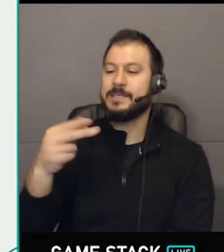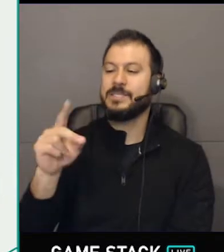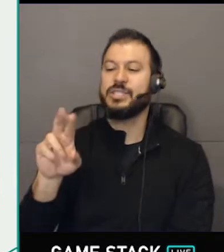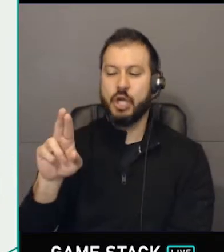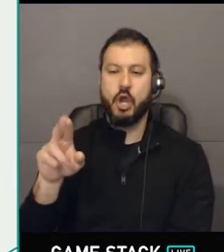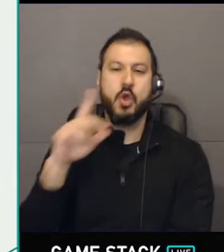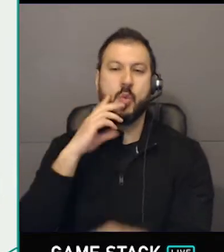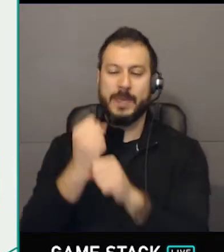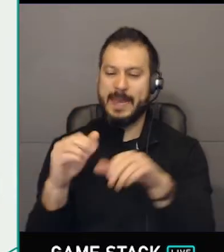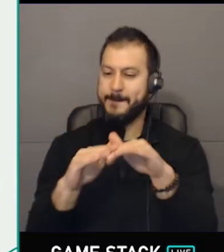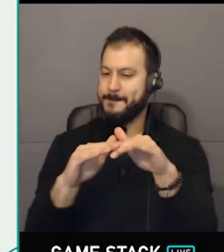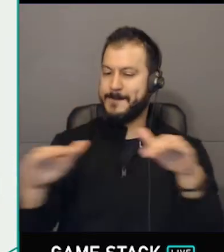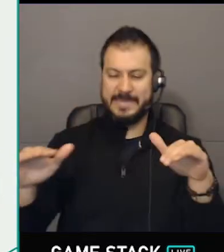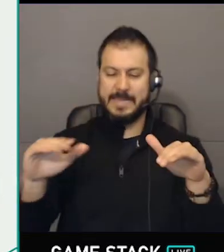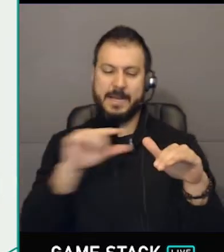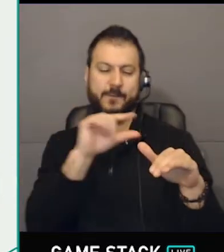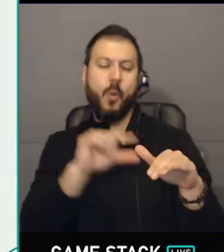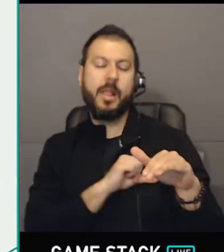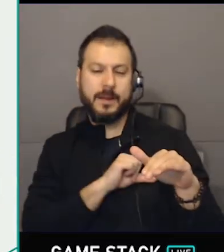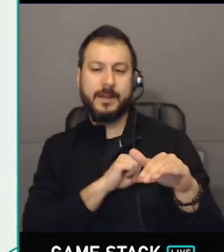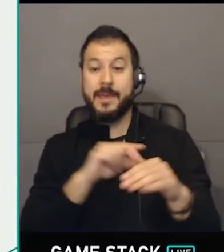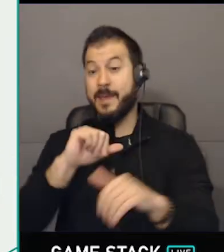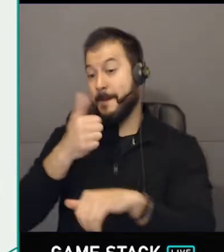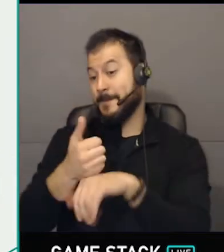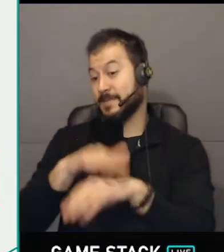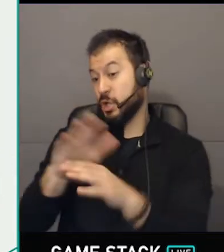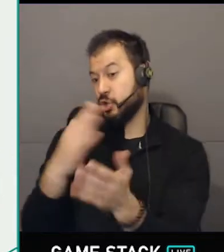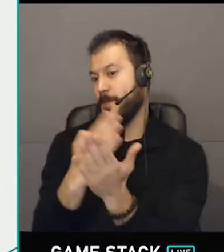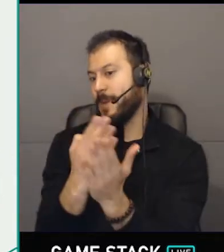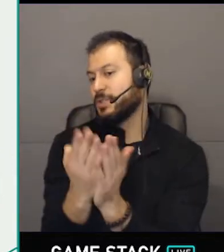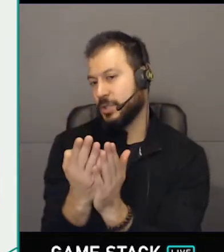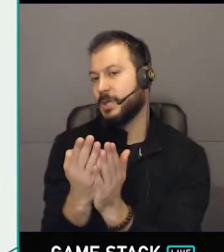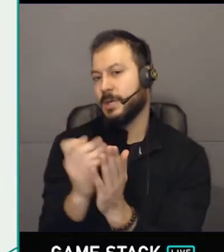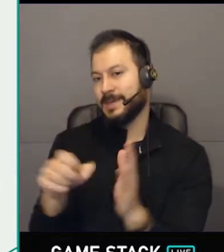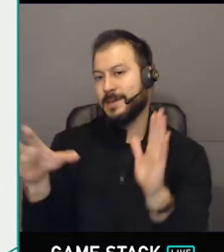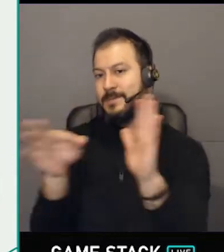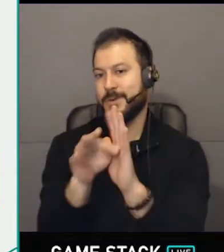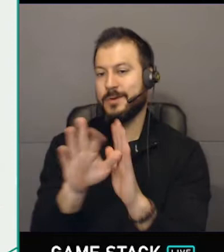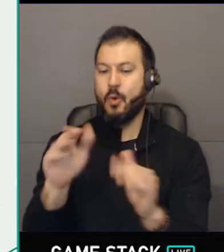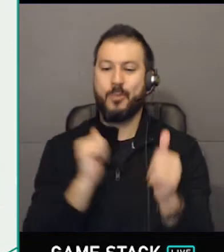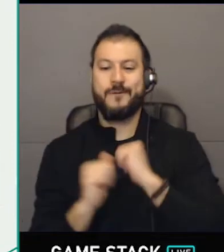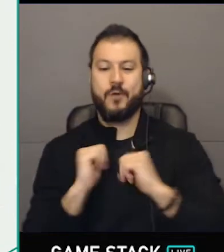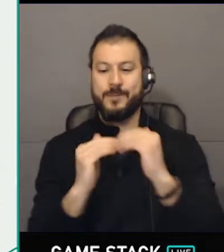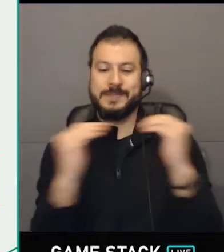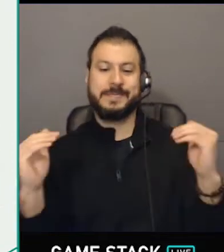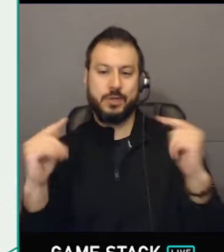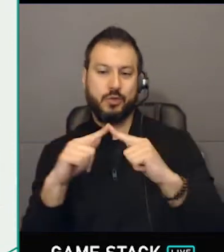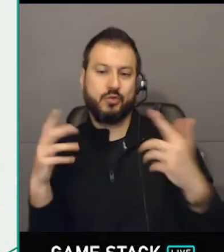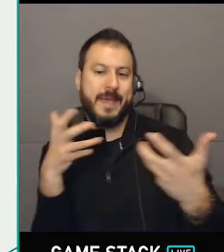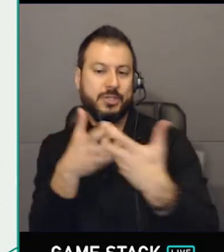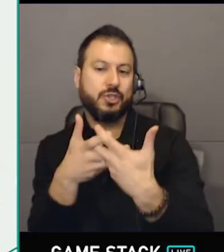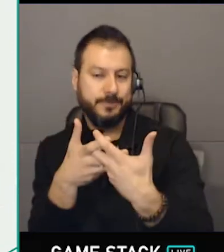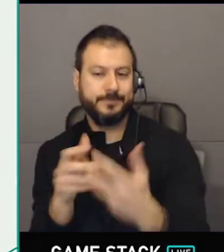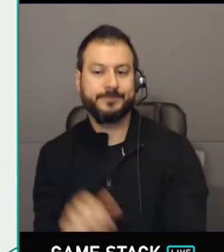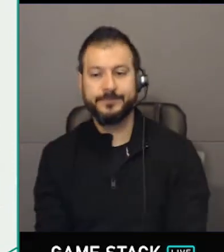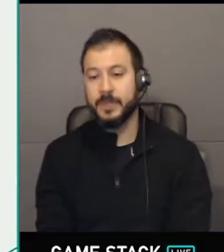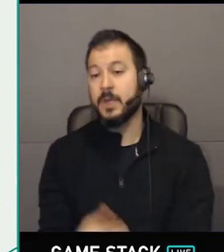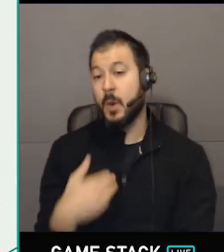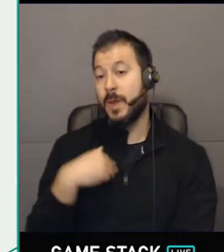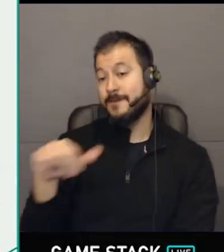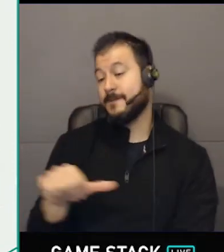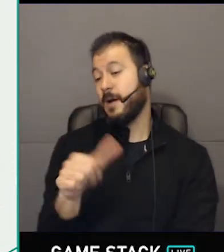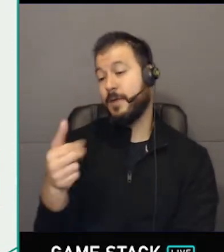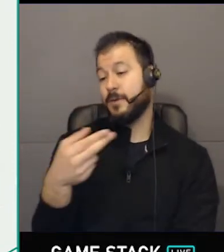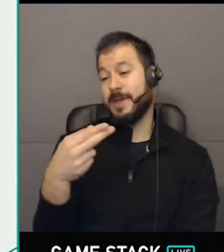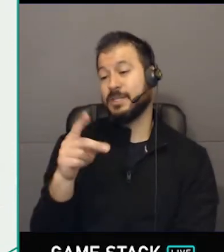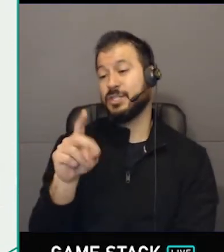of quality, and based on your budget, you can then choose a performance tier to match. Now, there are other HDR certification programs run by our